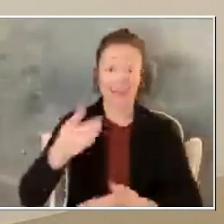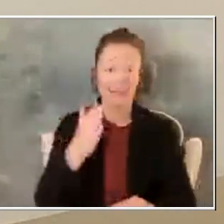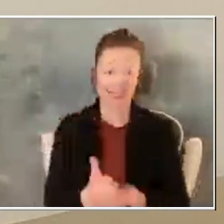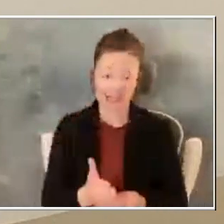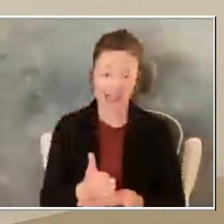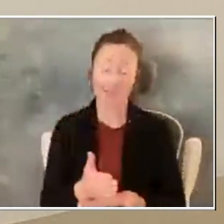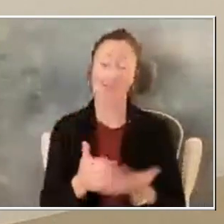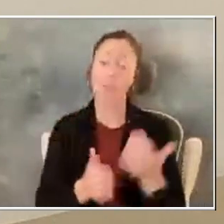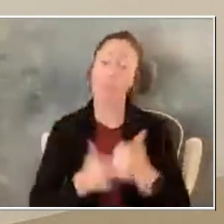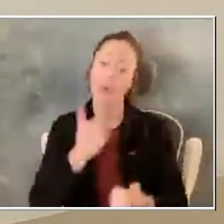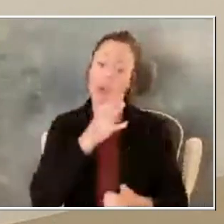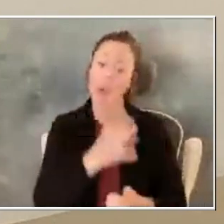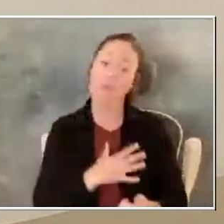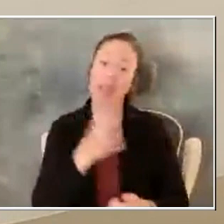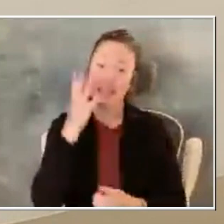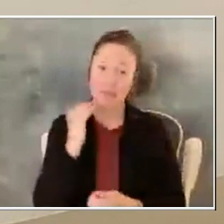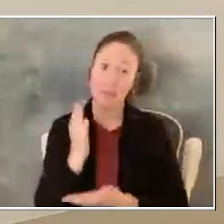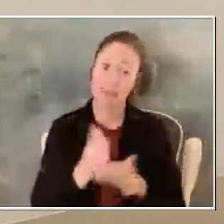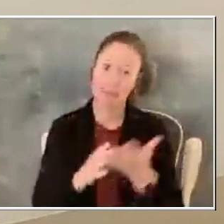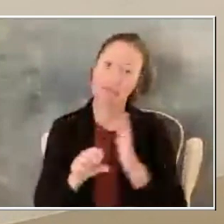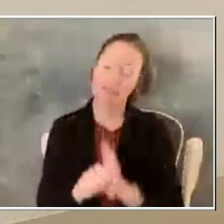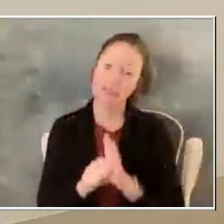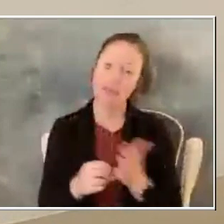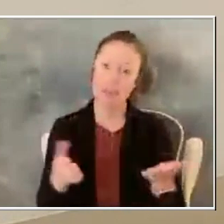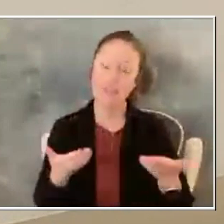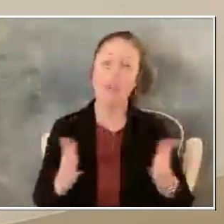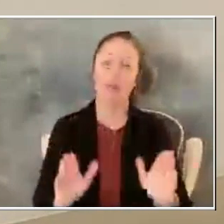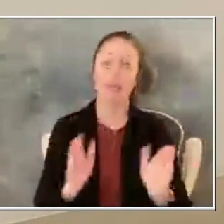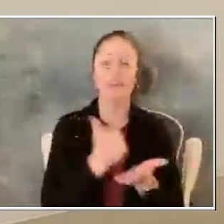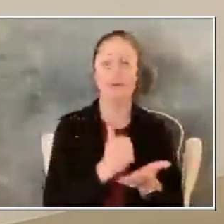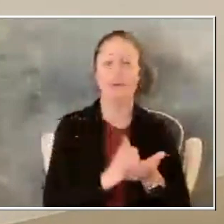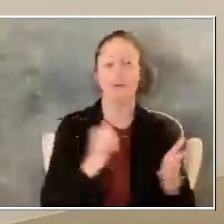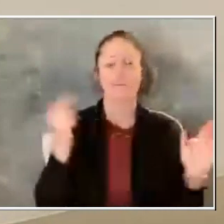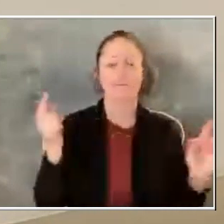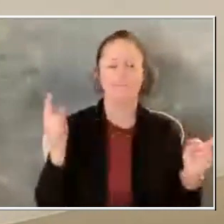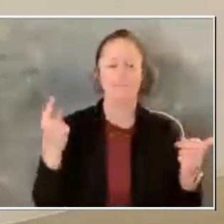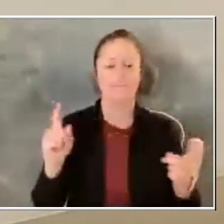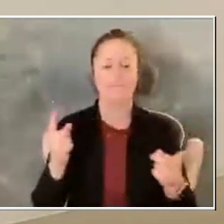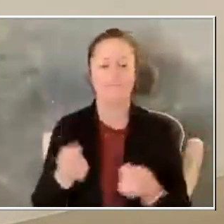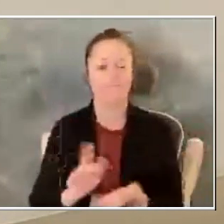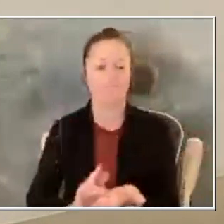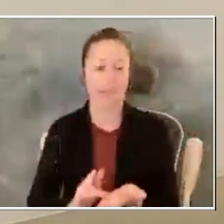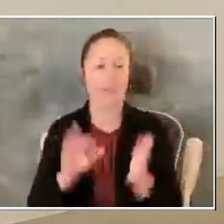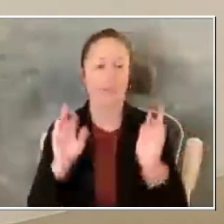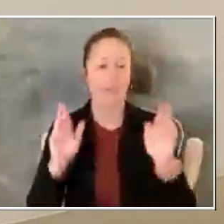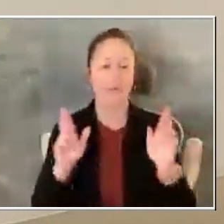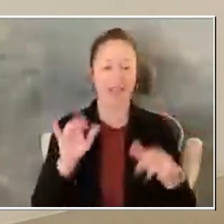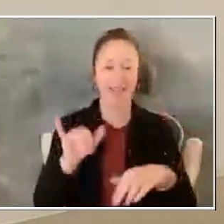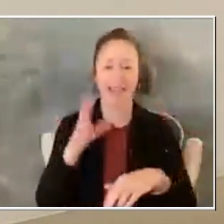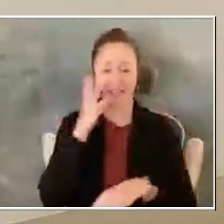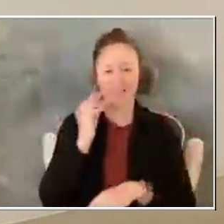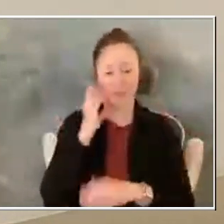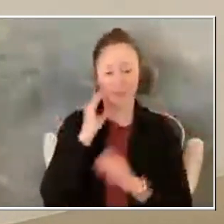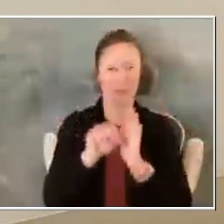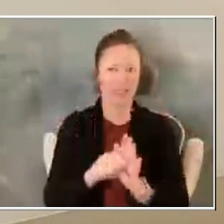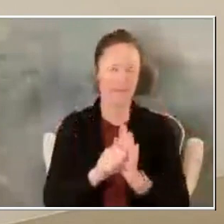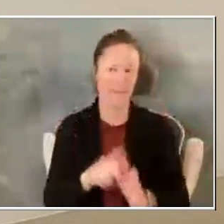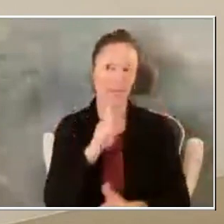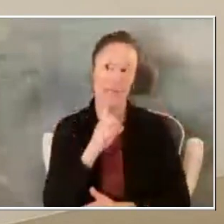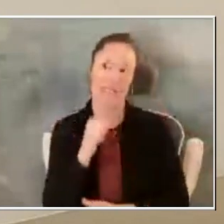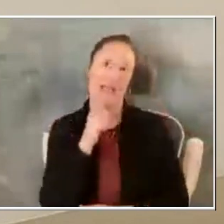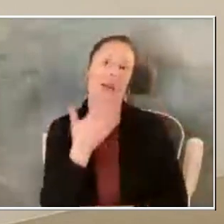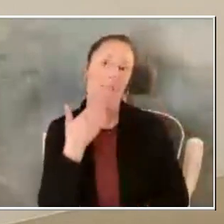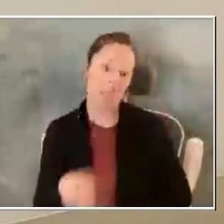do experience some symptoms, so there are ways to taper the dose so that hopefully the experience of those symptoms is minimized, but